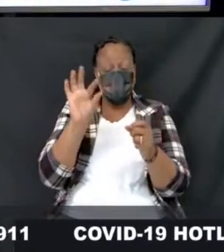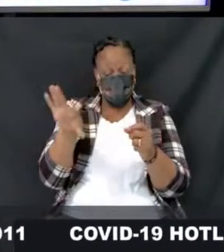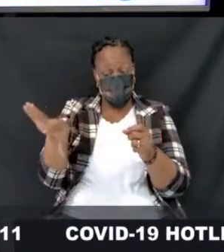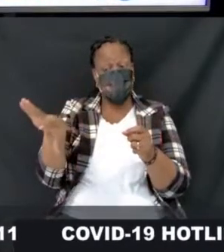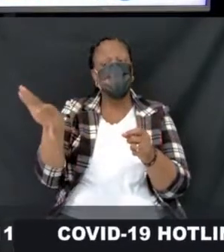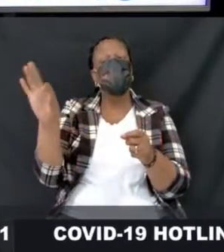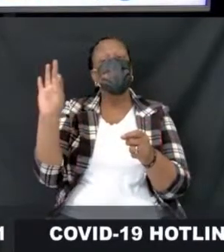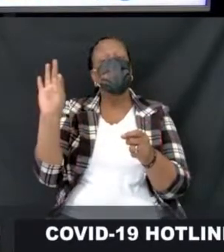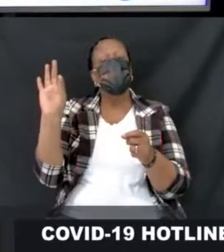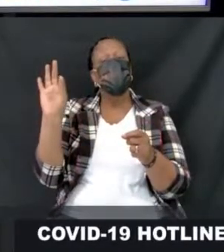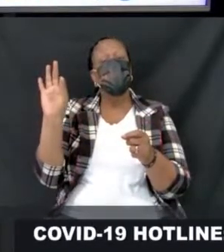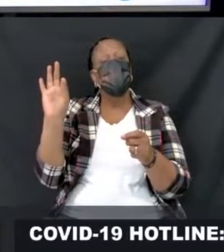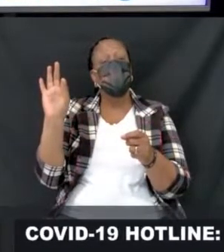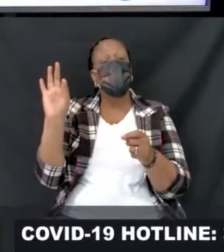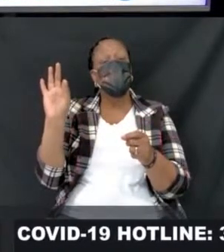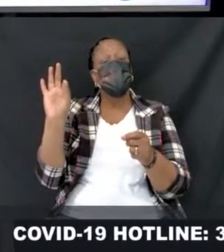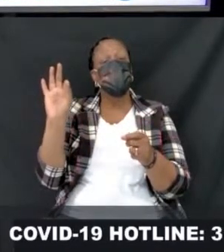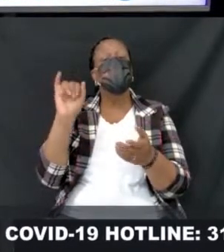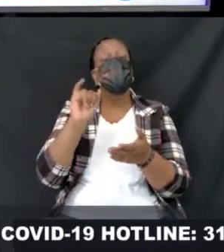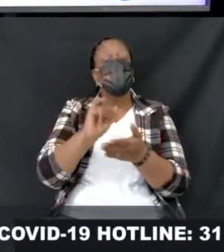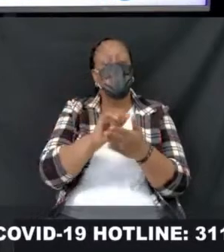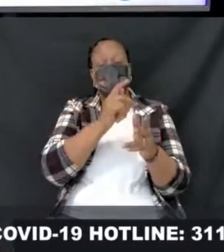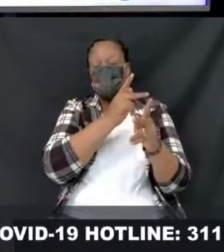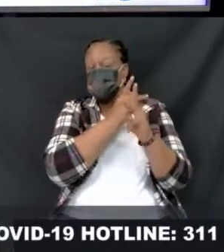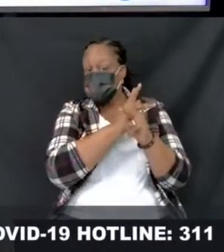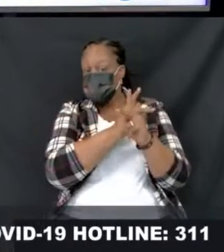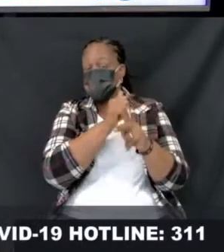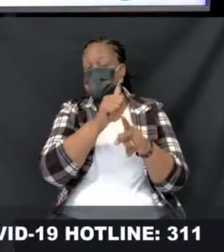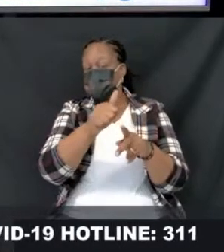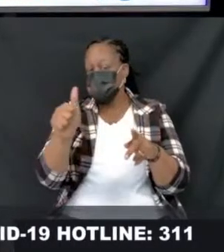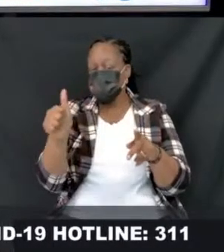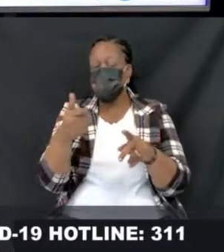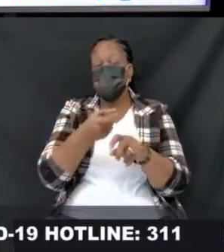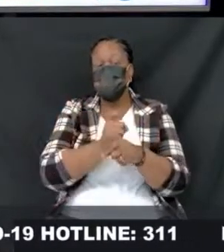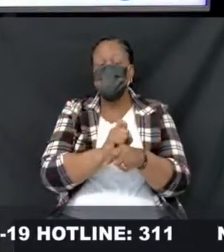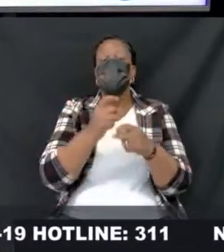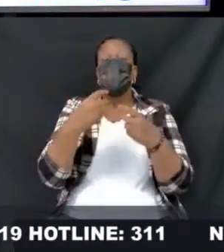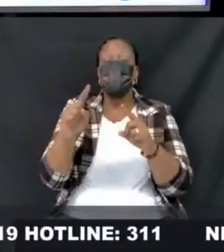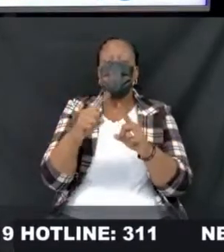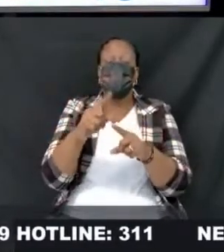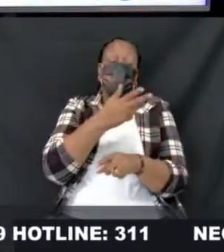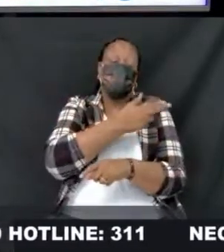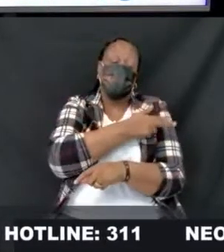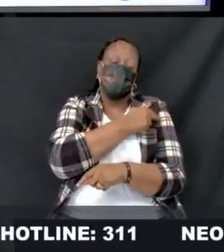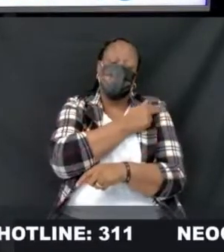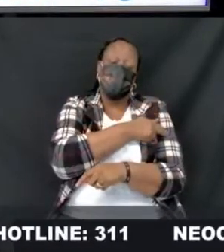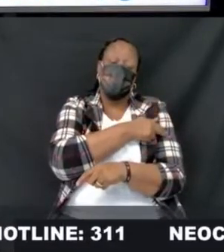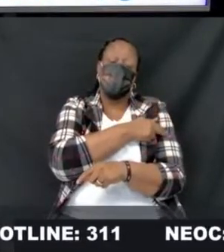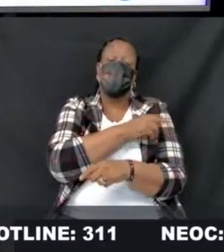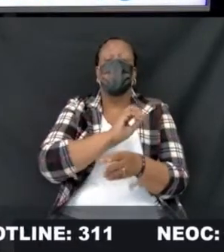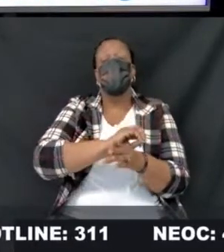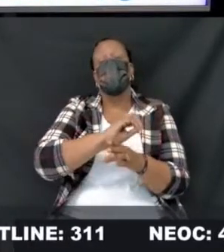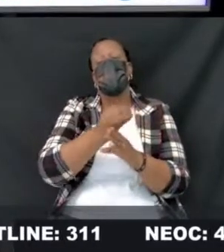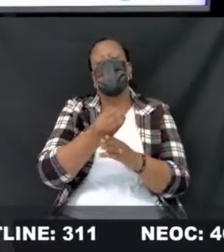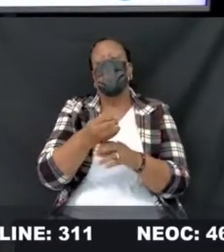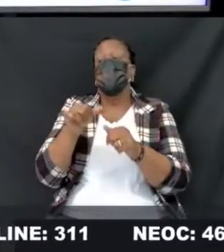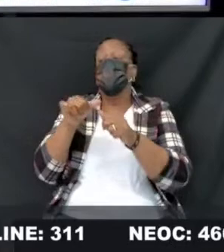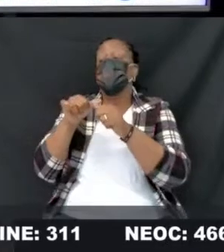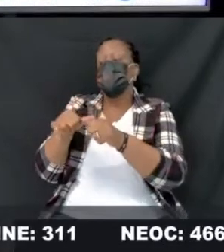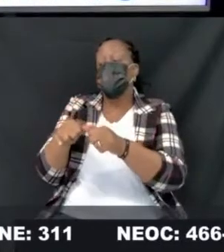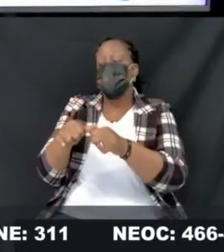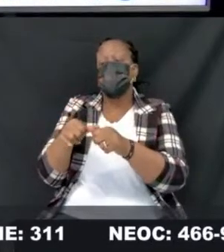a vaccine that is free, that will protect you from the severe disease, hospitalization, and death. Or you can